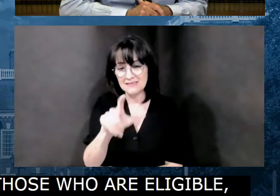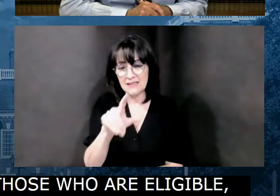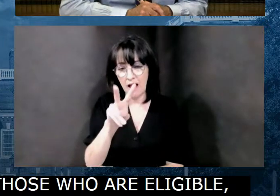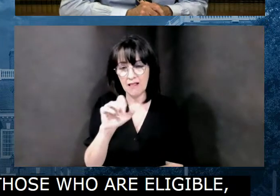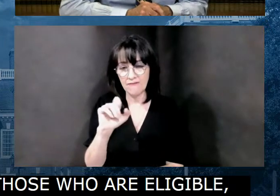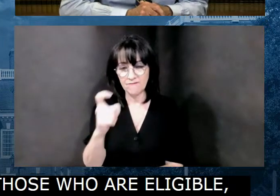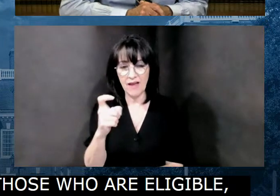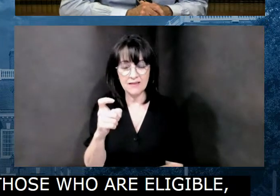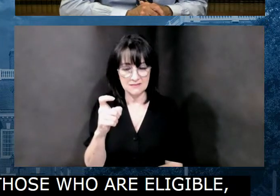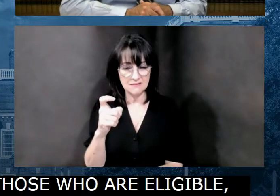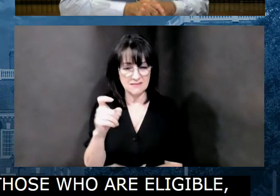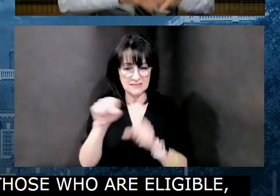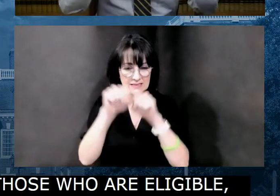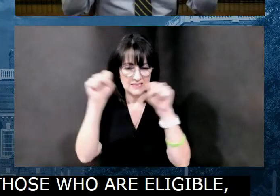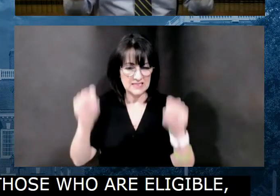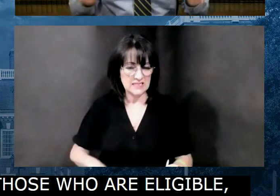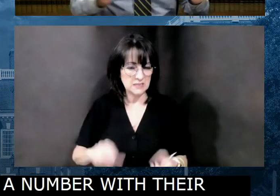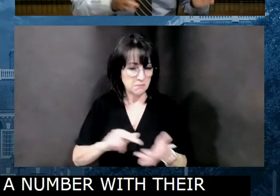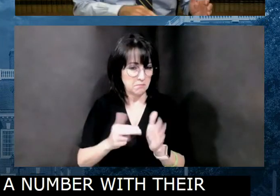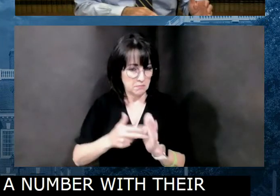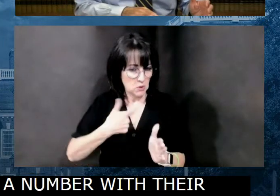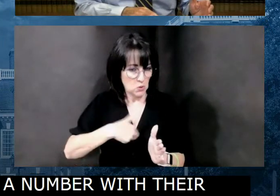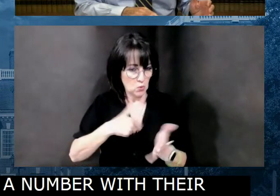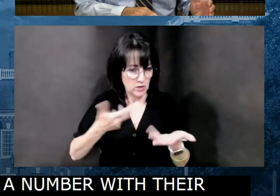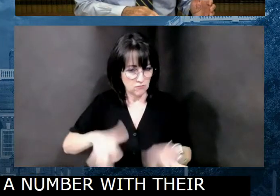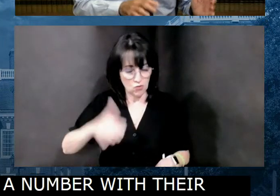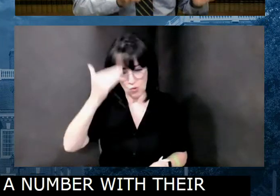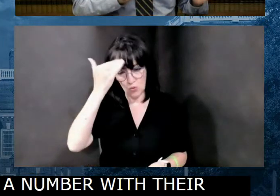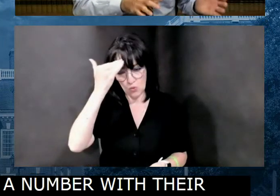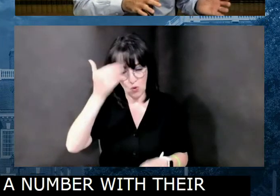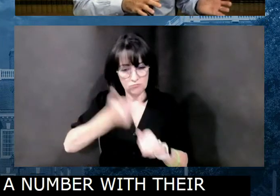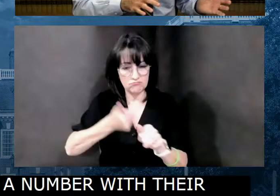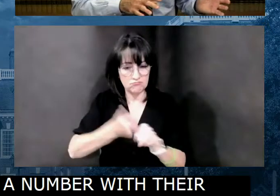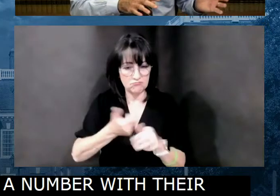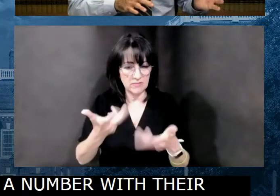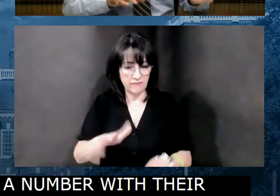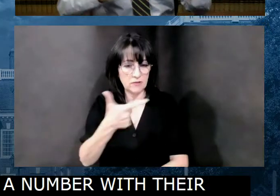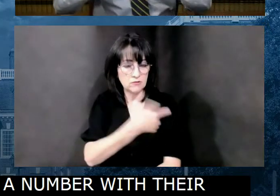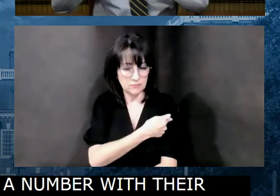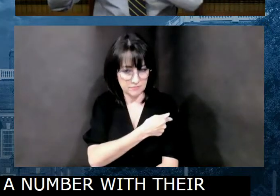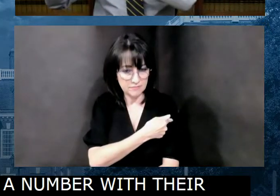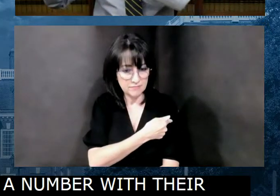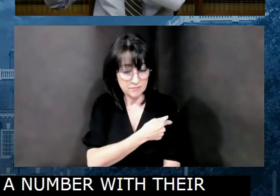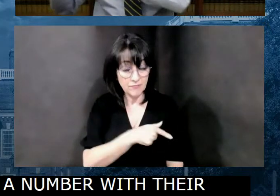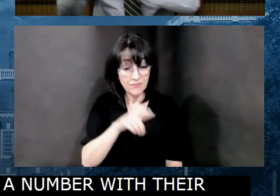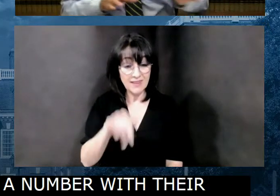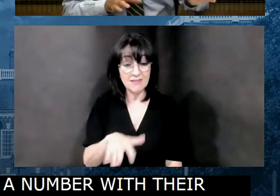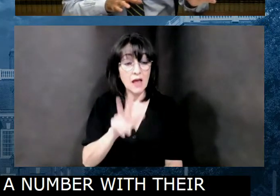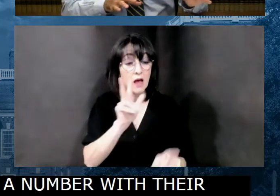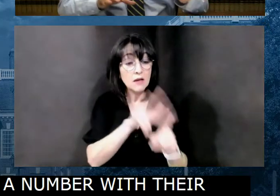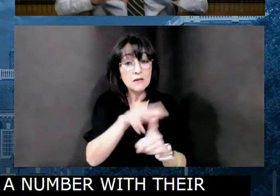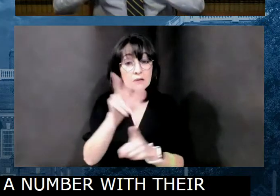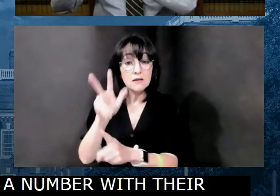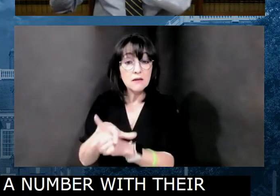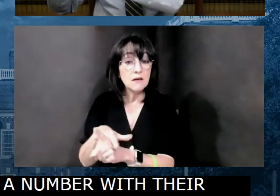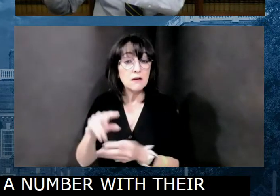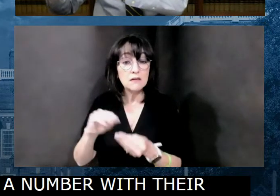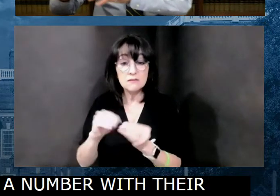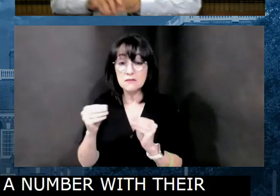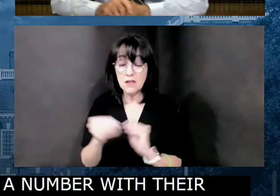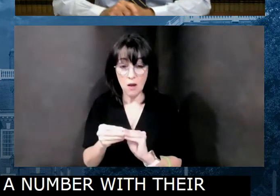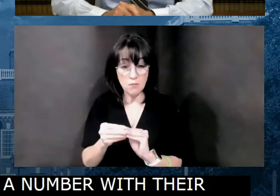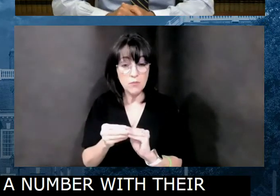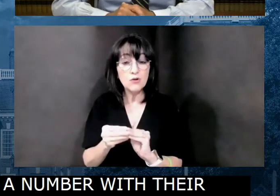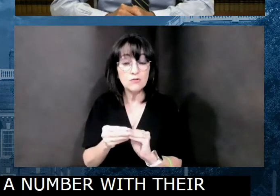they've been vaccinated, randomly assigned a number. Just those randomly assigned numbers, no other information goes